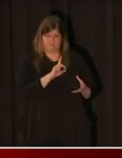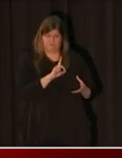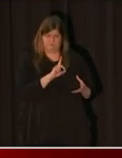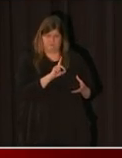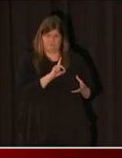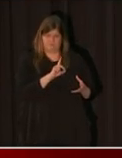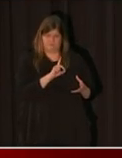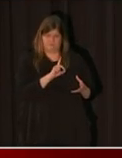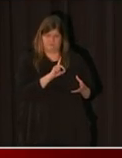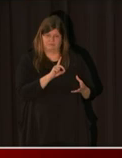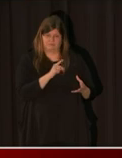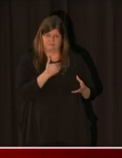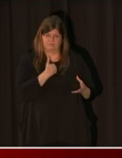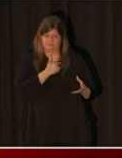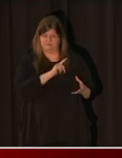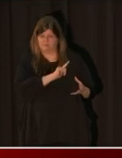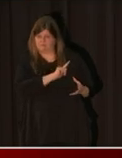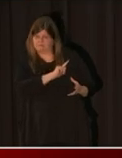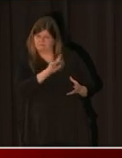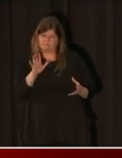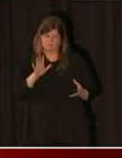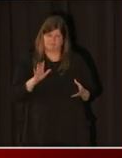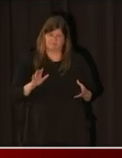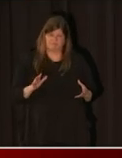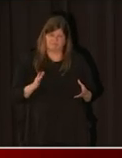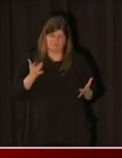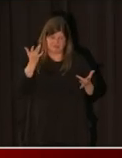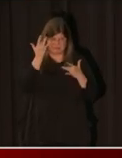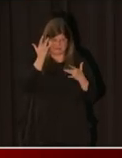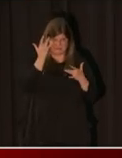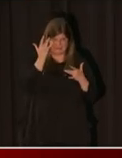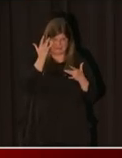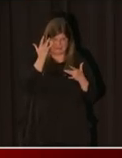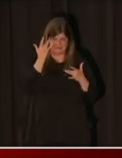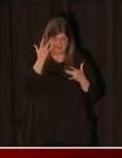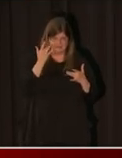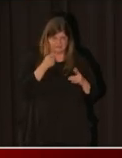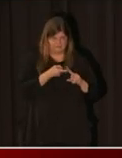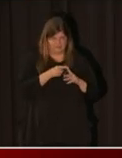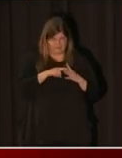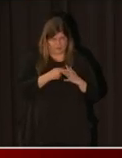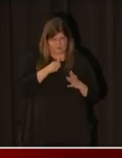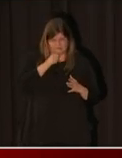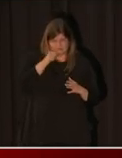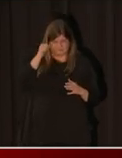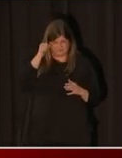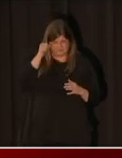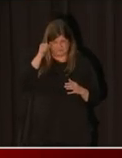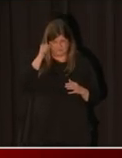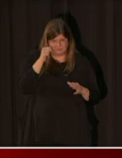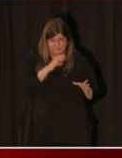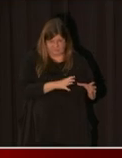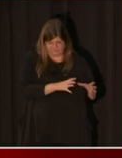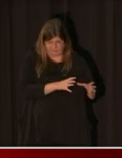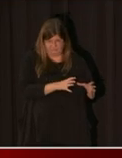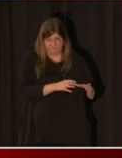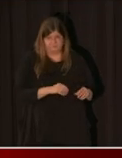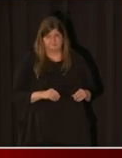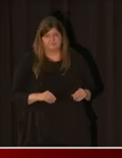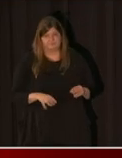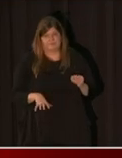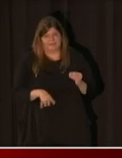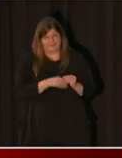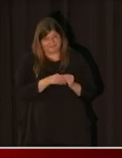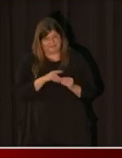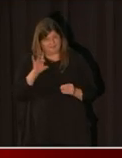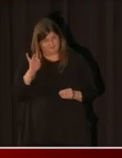counted 25 as of, I believe, yesterday, when the cases were at 81 total. So could